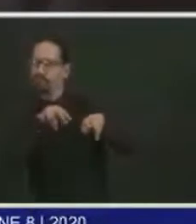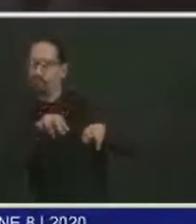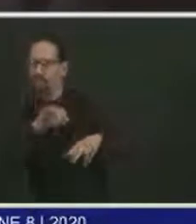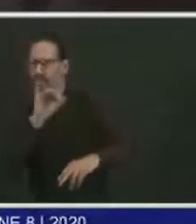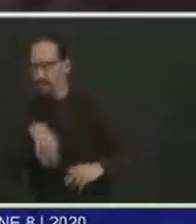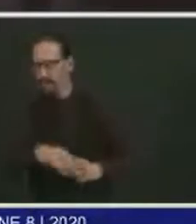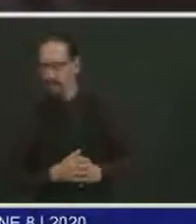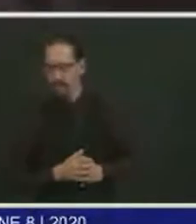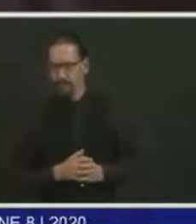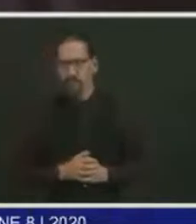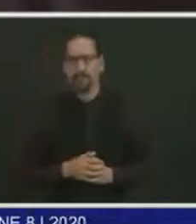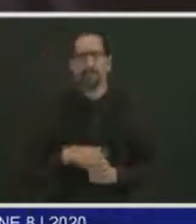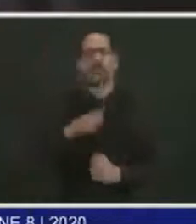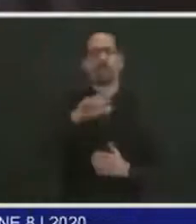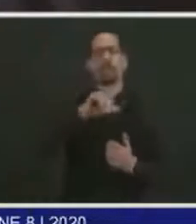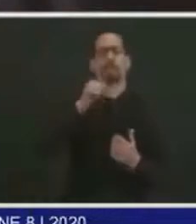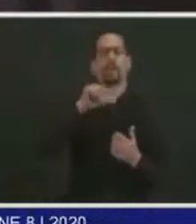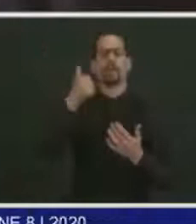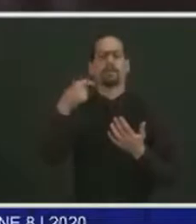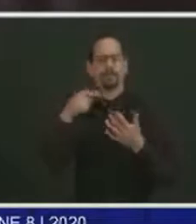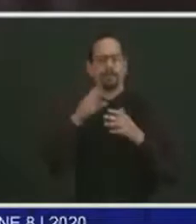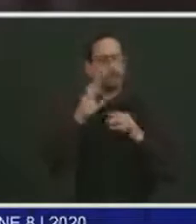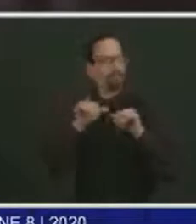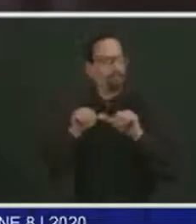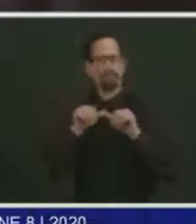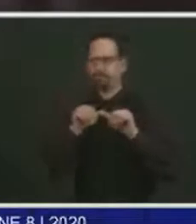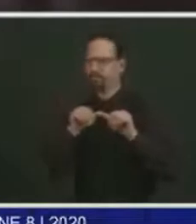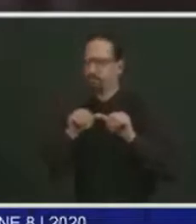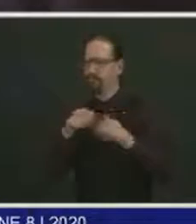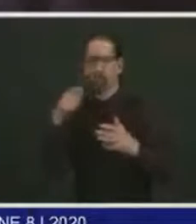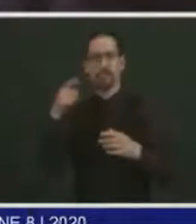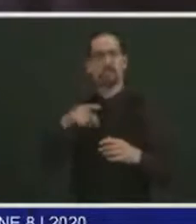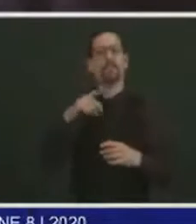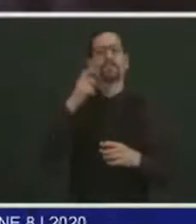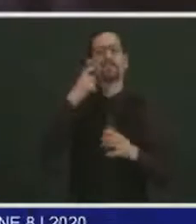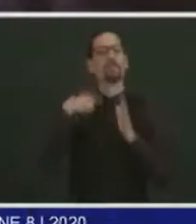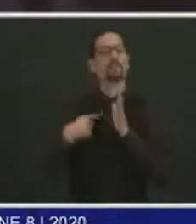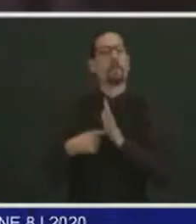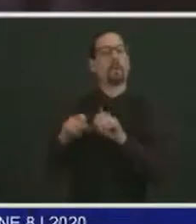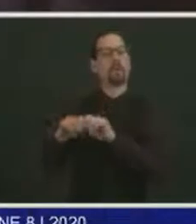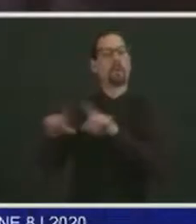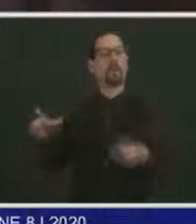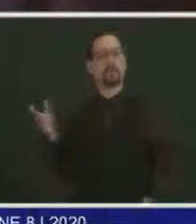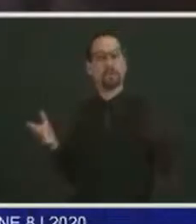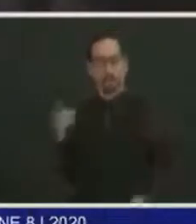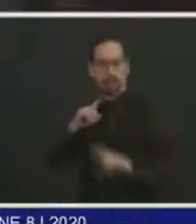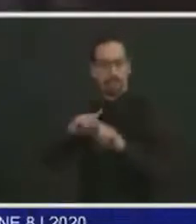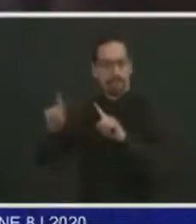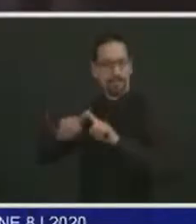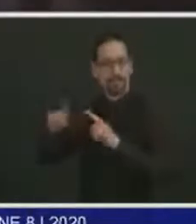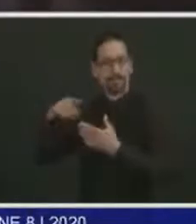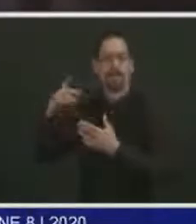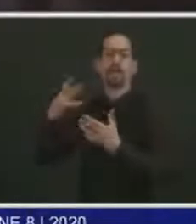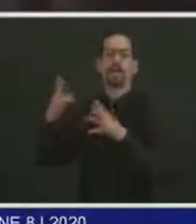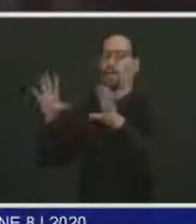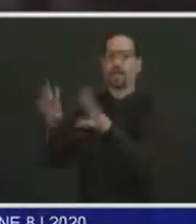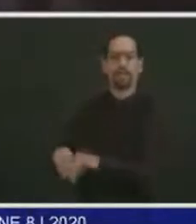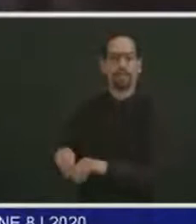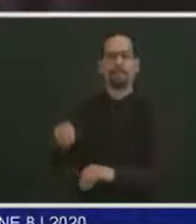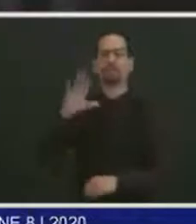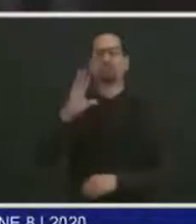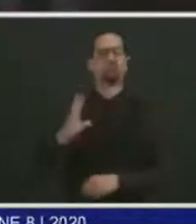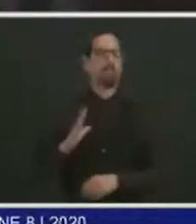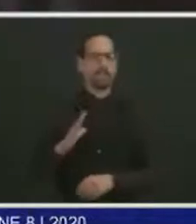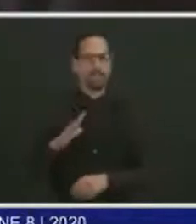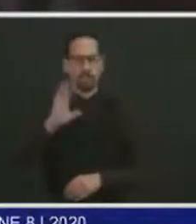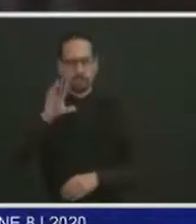We want to, yes, and we're going to continue. This slide that you have in front of you will show that over time, we're going